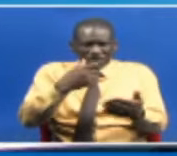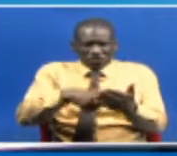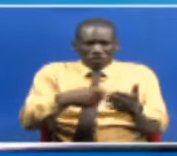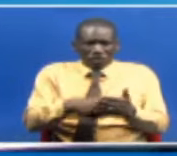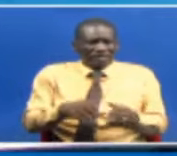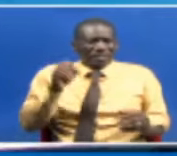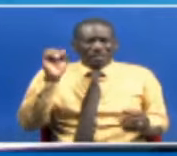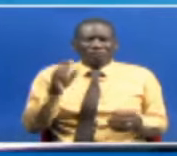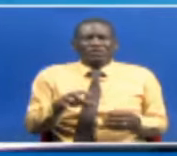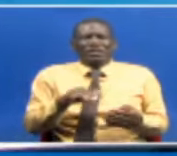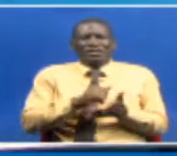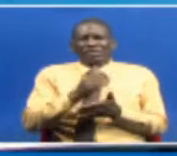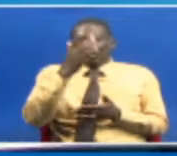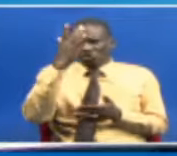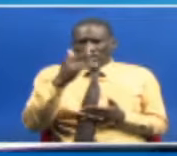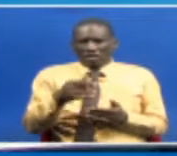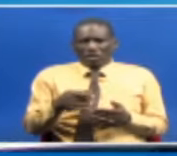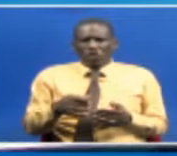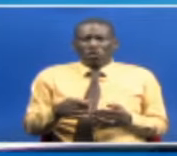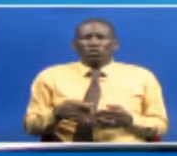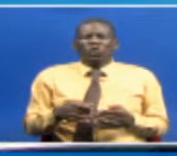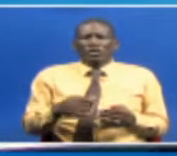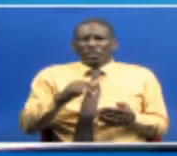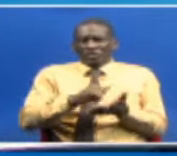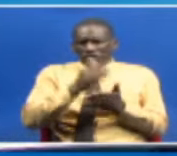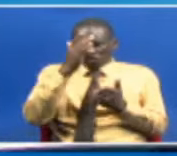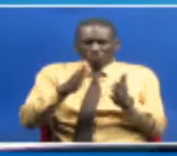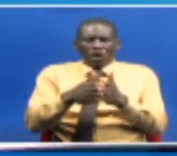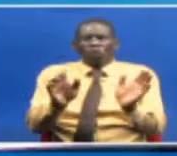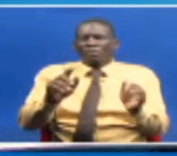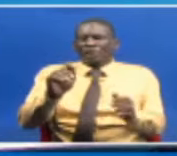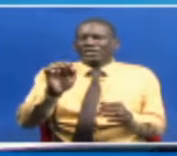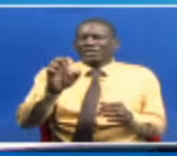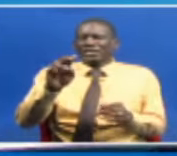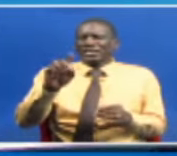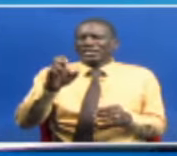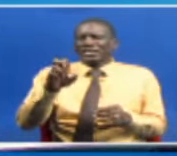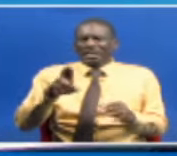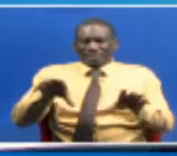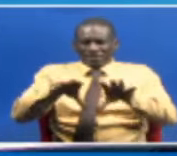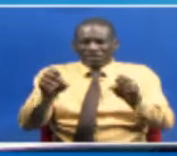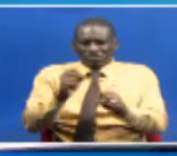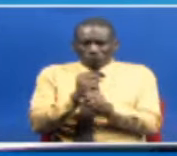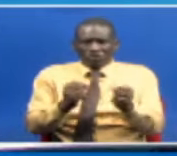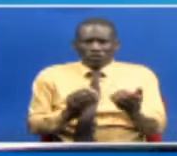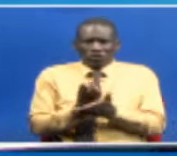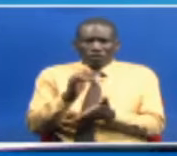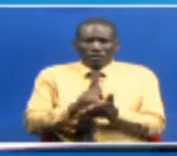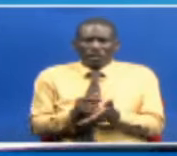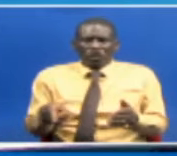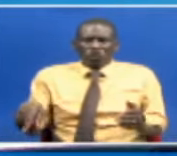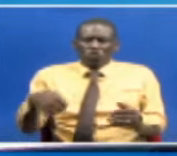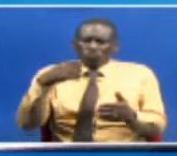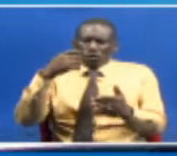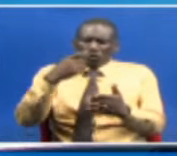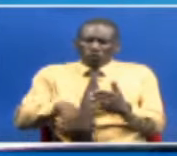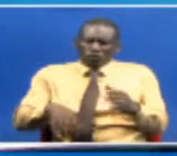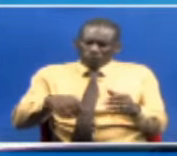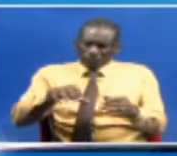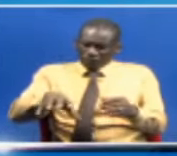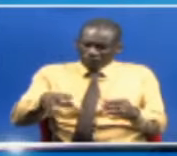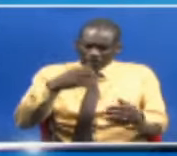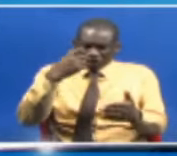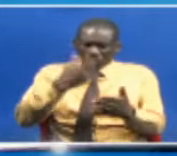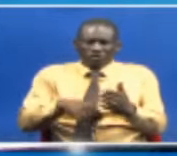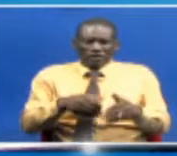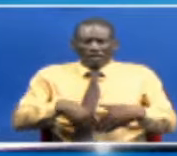expensive, and that's why we're going the route of open tender system to ensure that we do price discovery and give